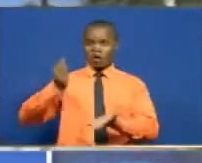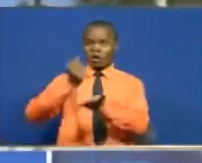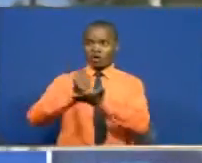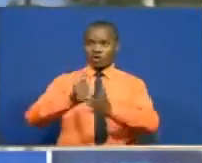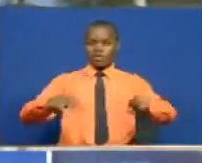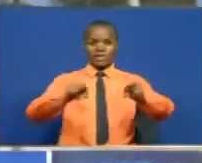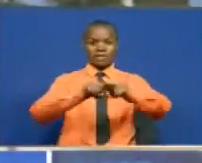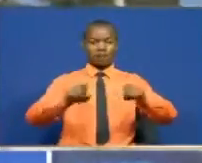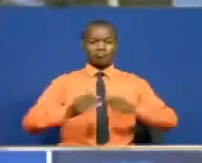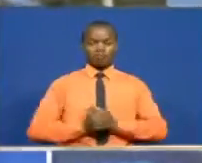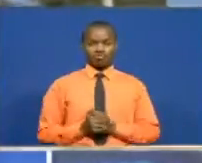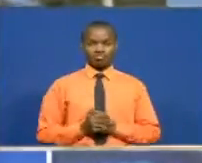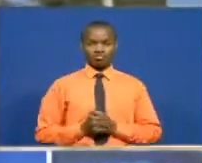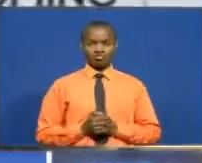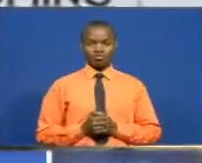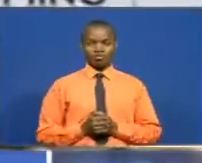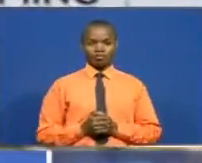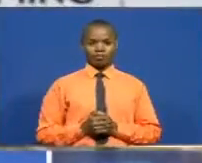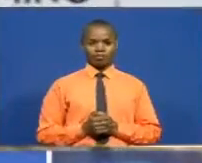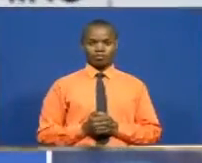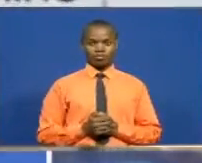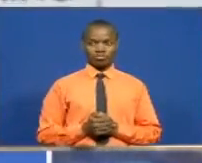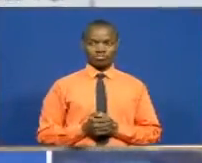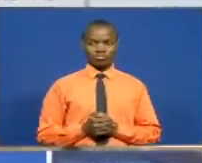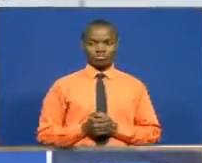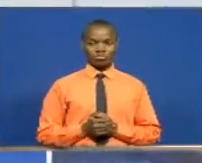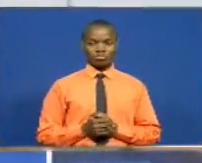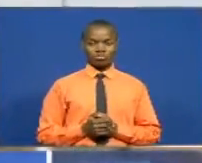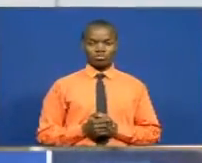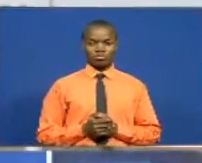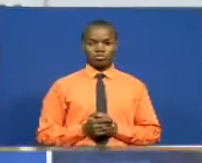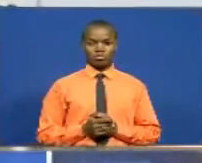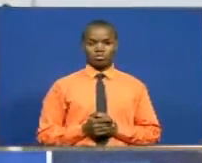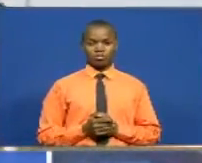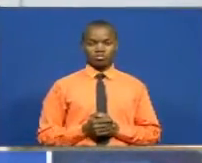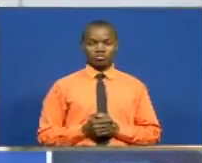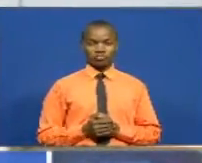out. For Channel One News, I'm Serfine Achieng Ouma.